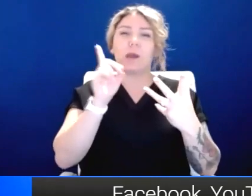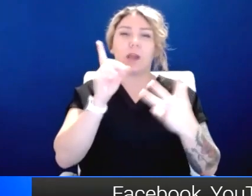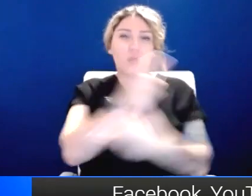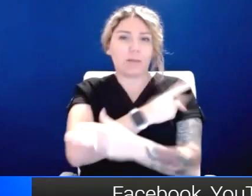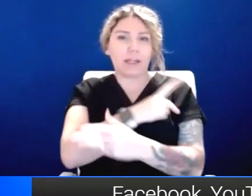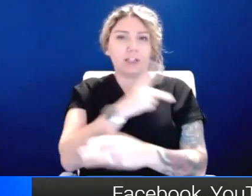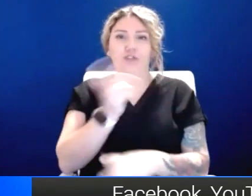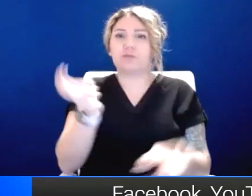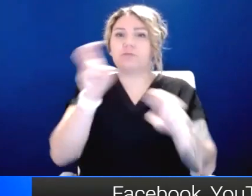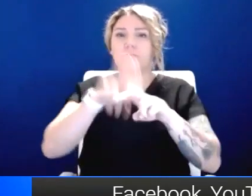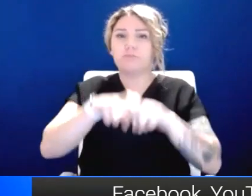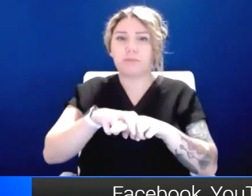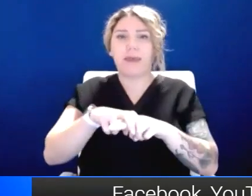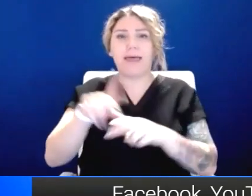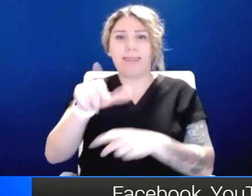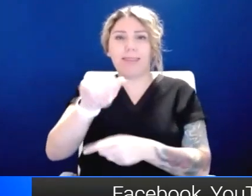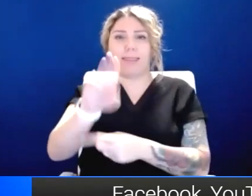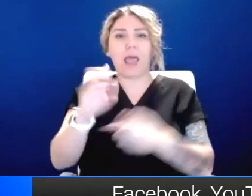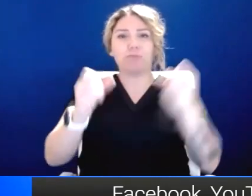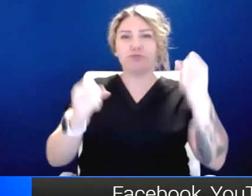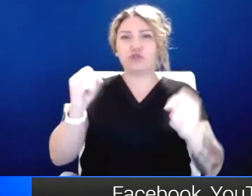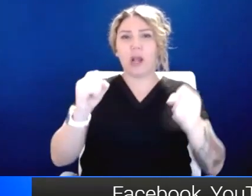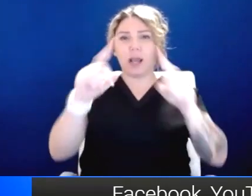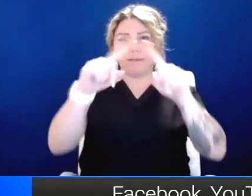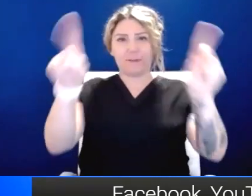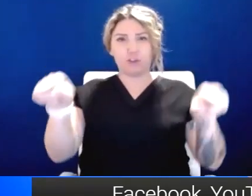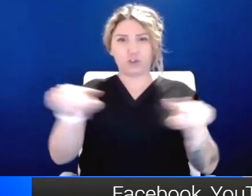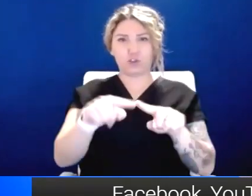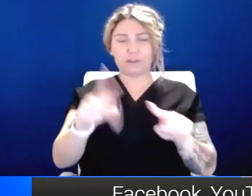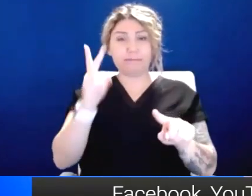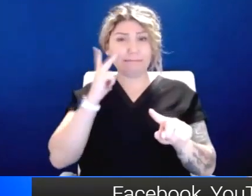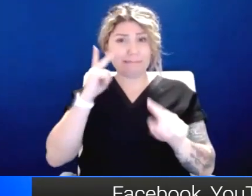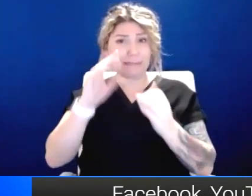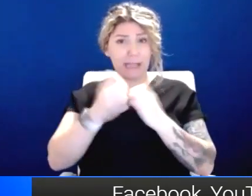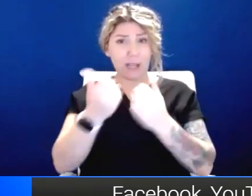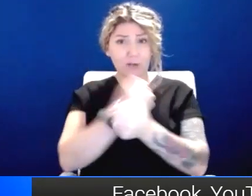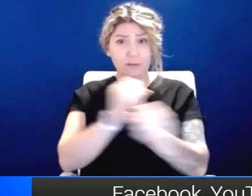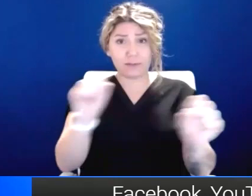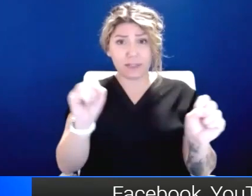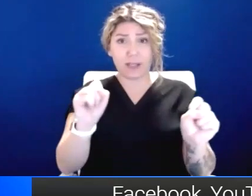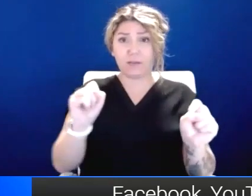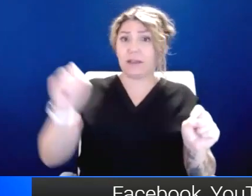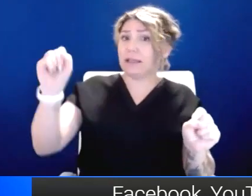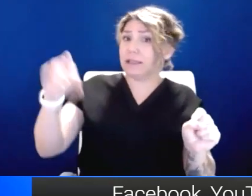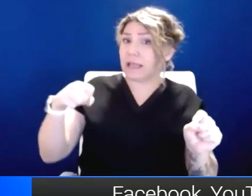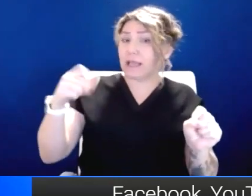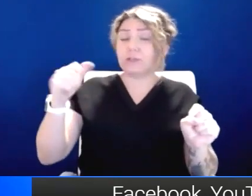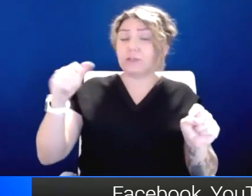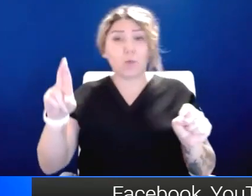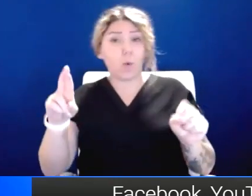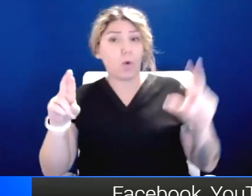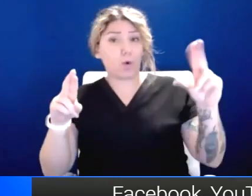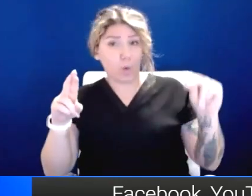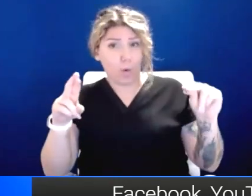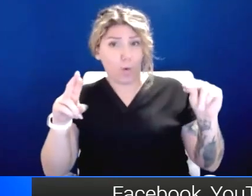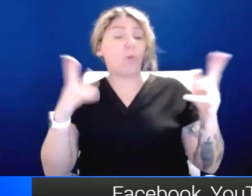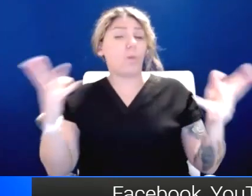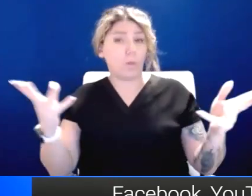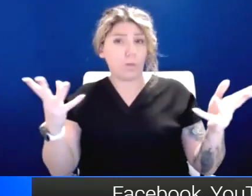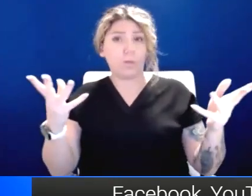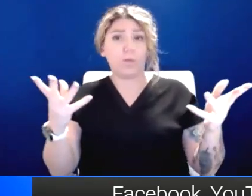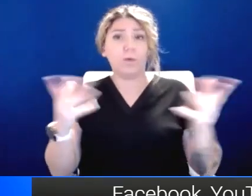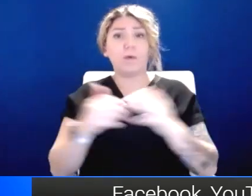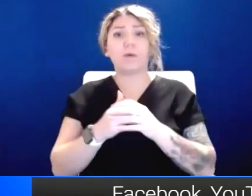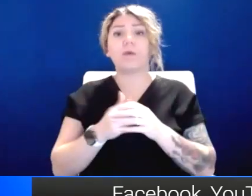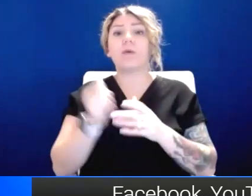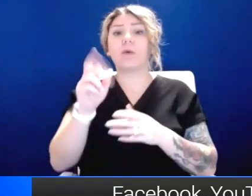lab, drive on the screen, and see how safe they are. We may get an answer, yes, you're safe to drive, no, you're not safe to drive, or we